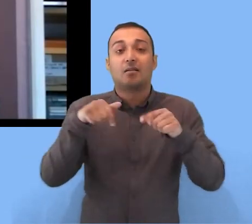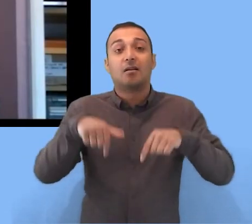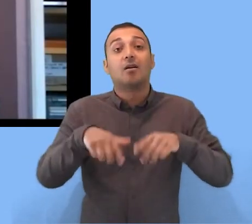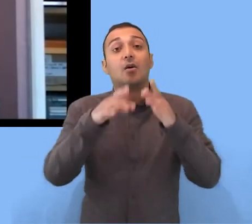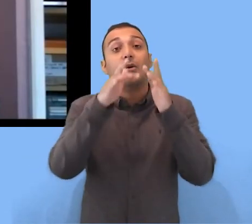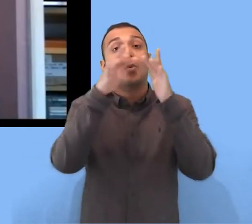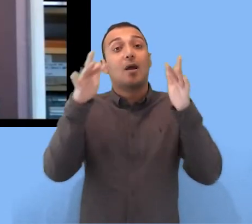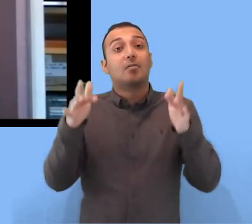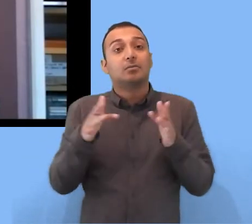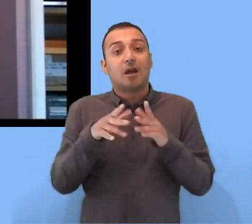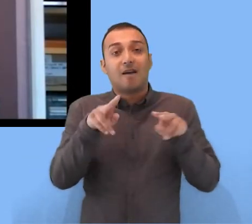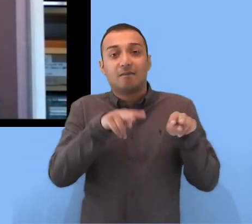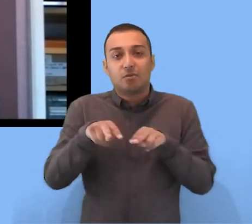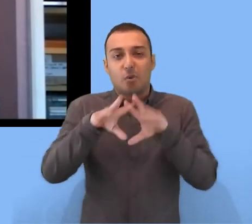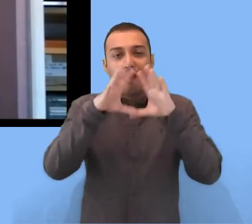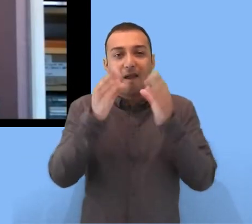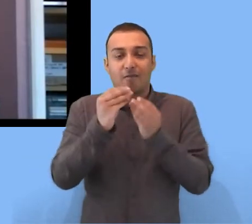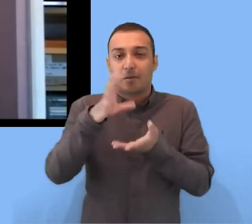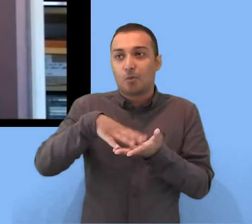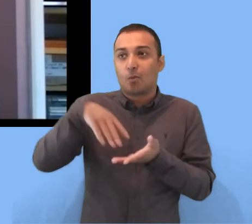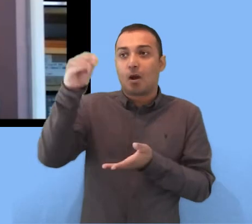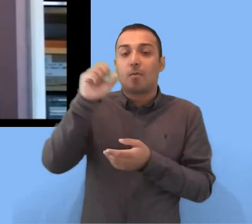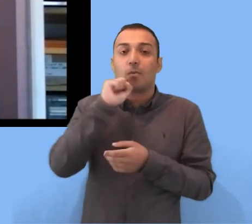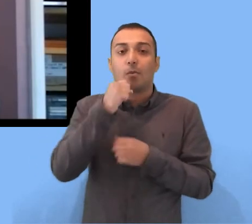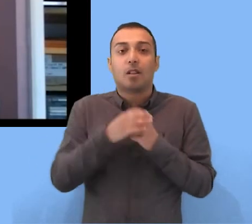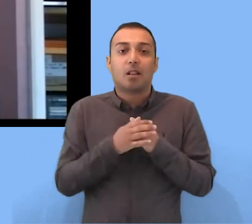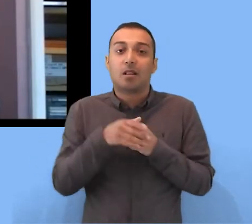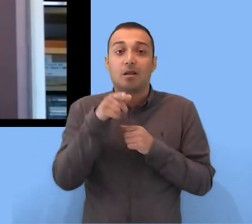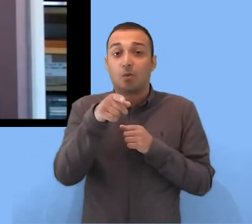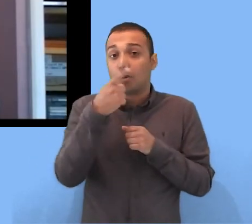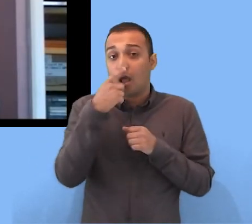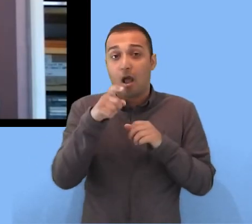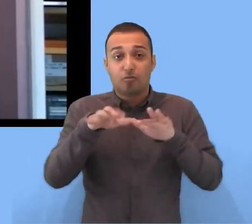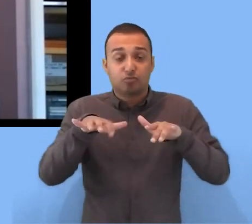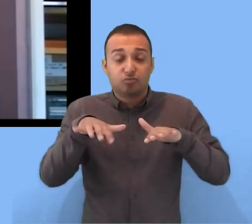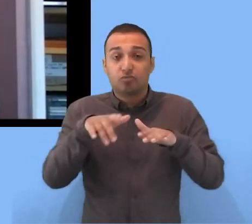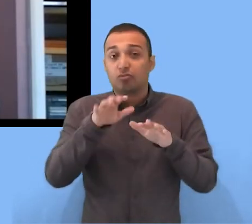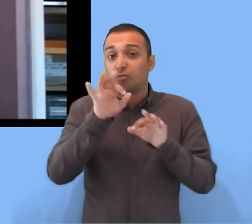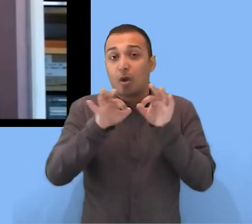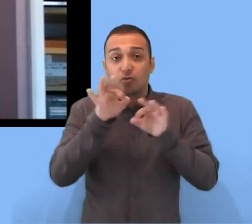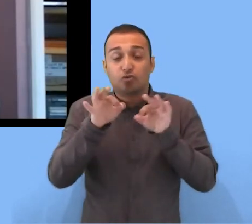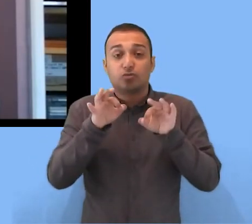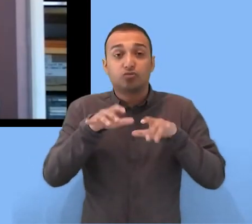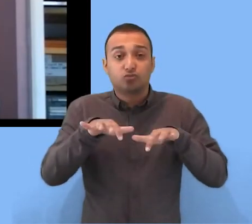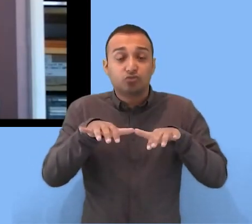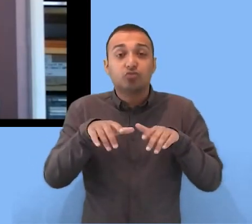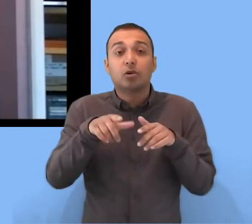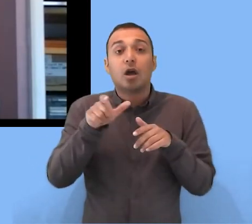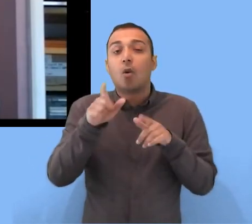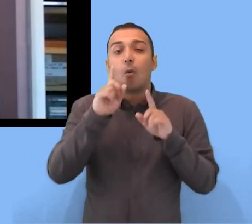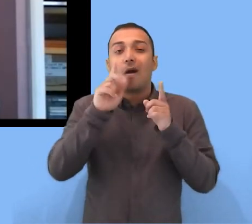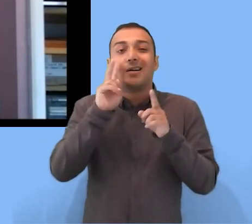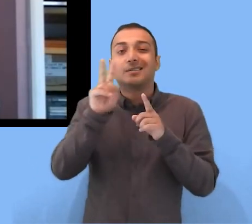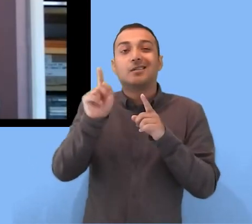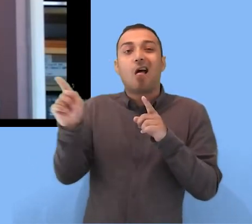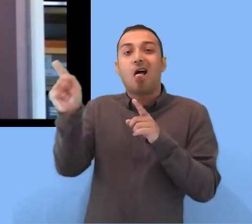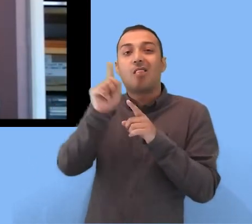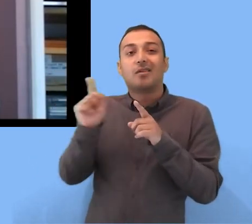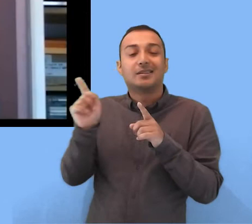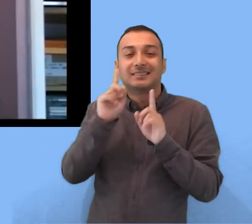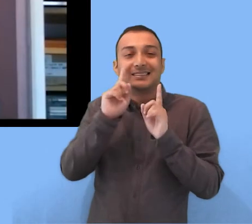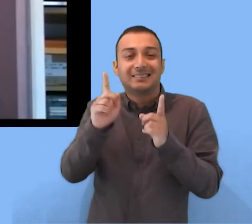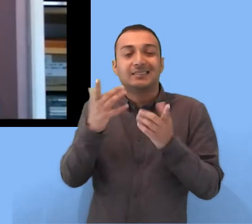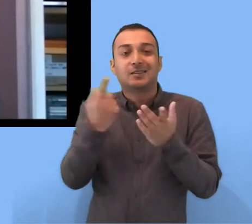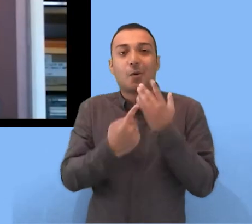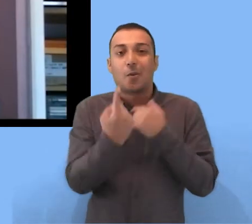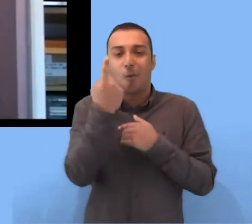website afterwards. You're very welcome to type in a question during the presentations. You'll only see your own question, but we will be collating the questions